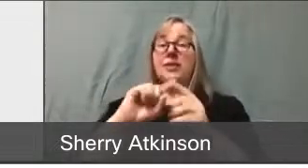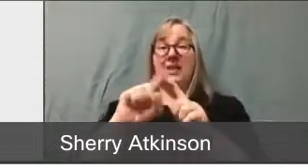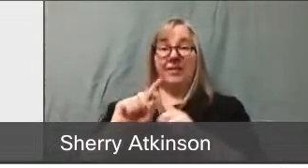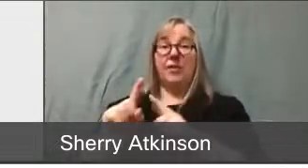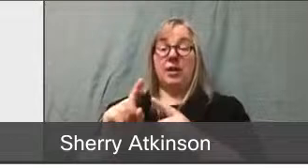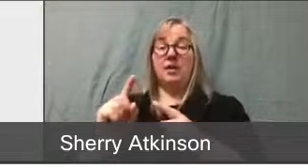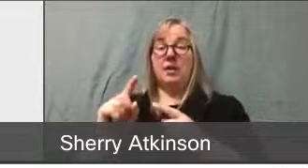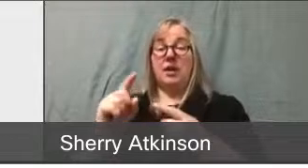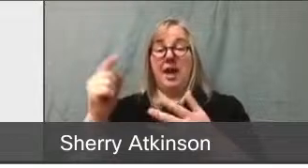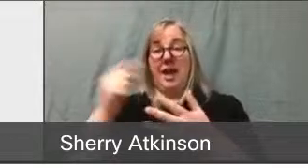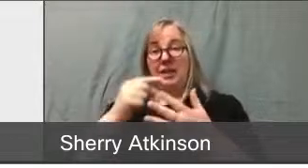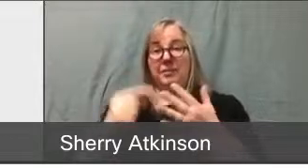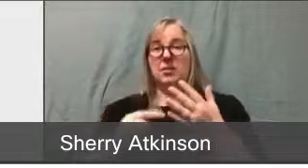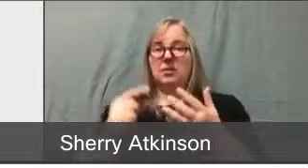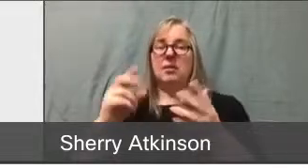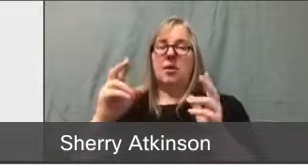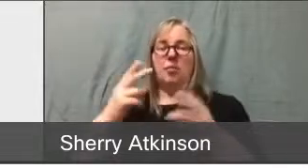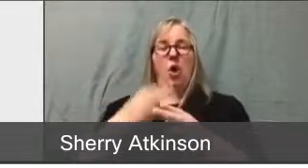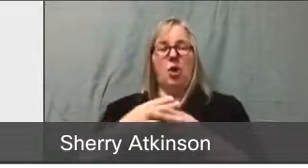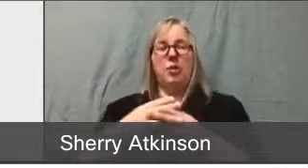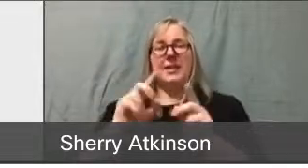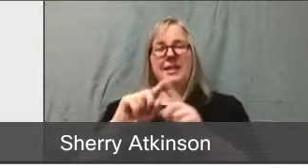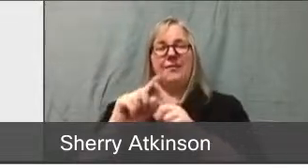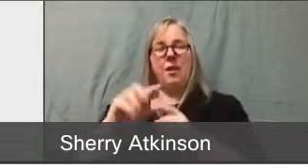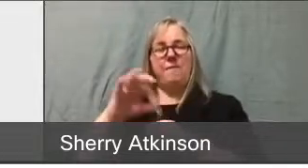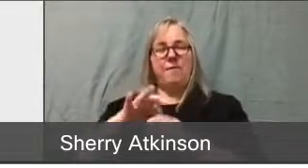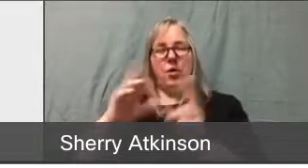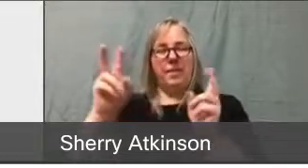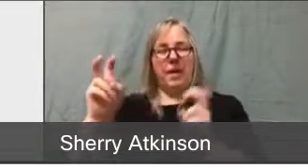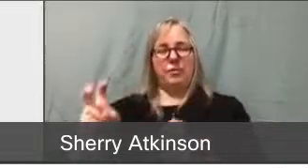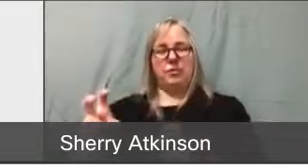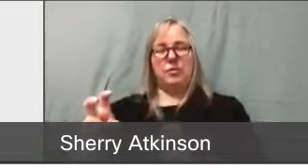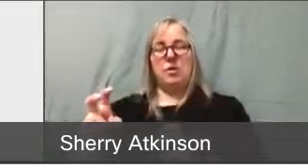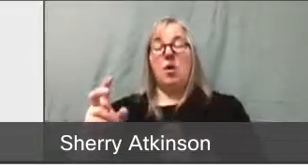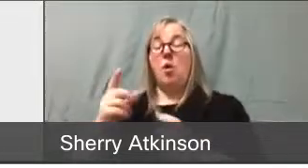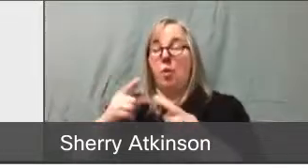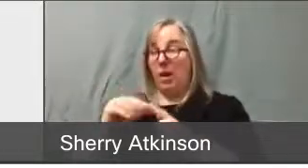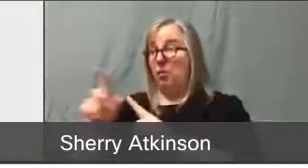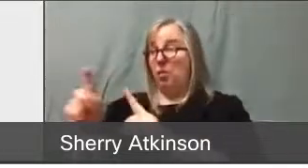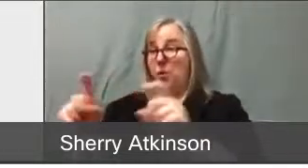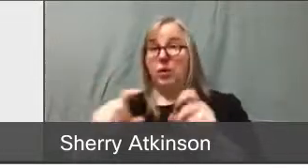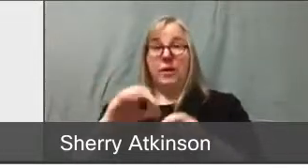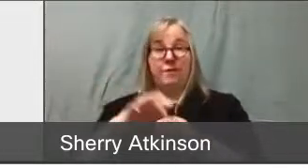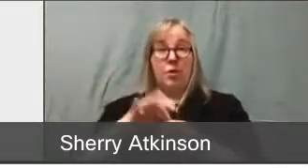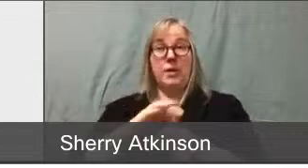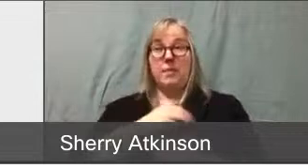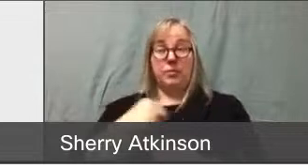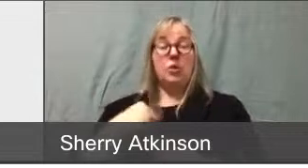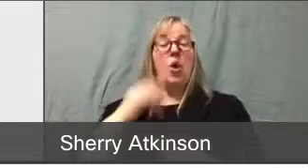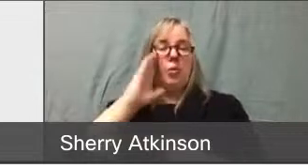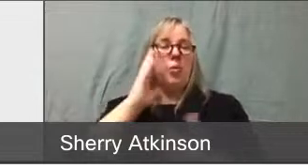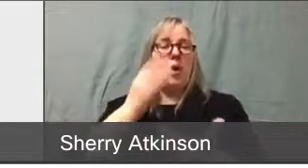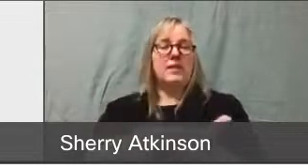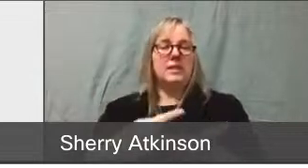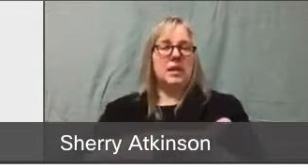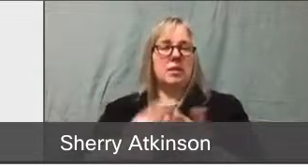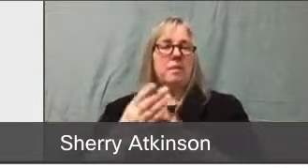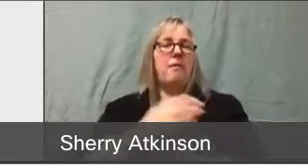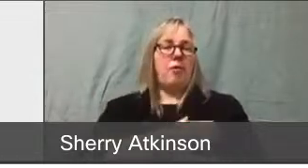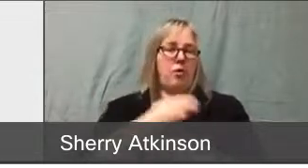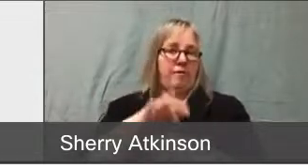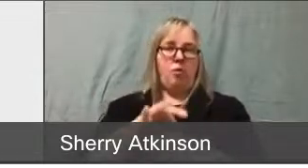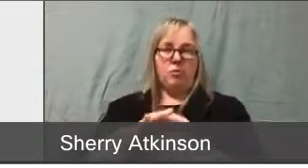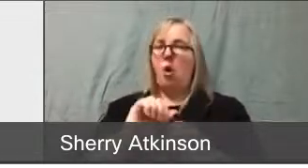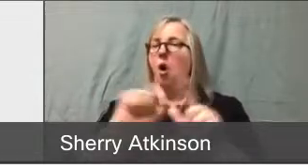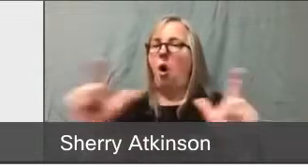different voting matters, we'll call them, while I will be polling the voting members, we will also have a discussion before the votes, and everybody is